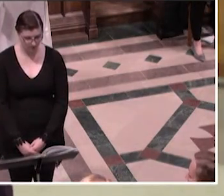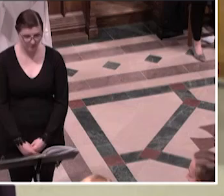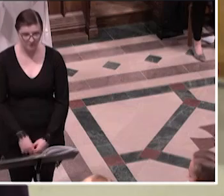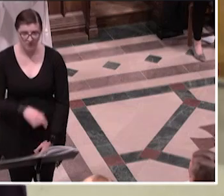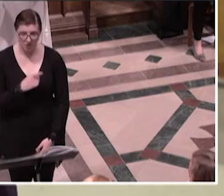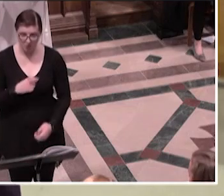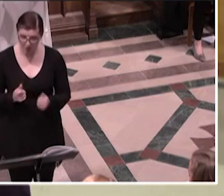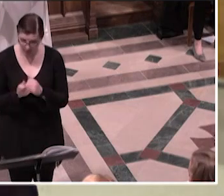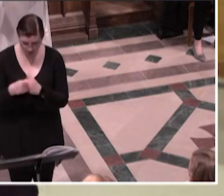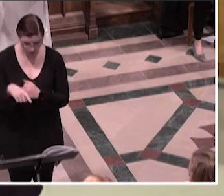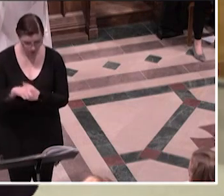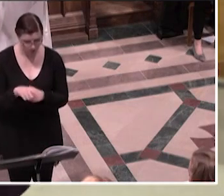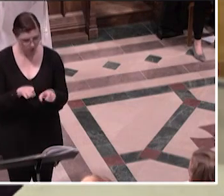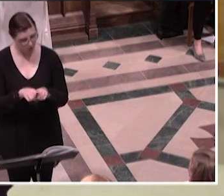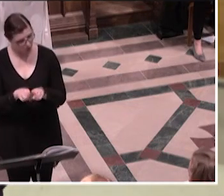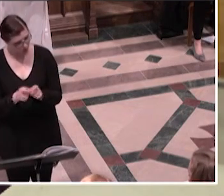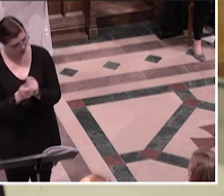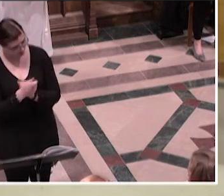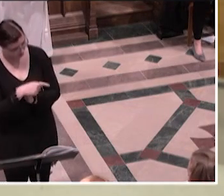The Lord be with you.